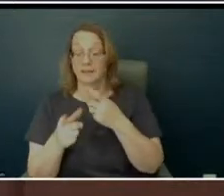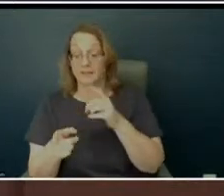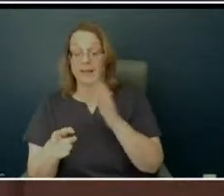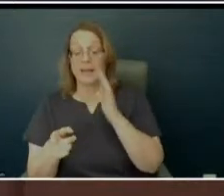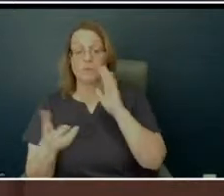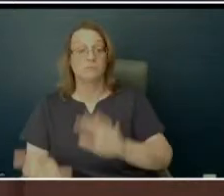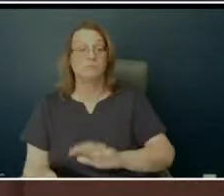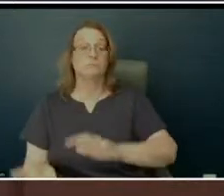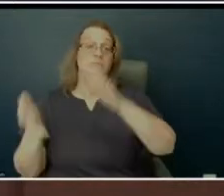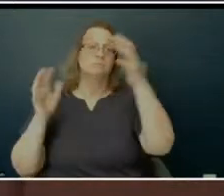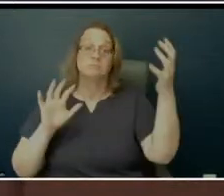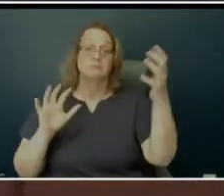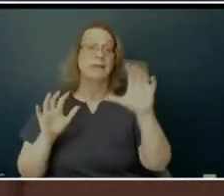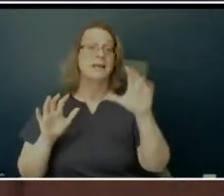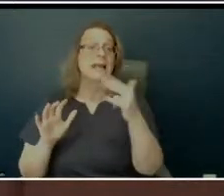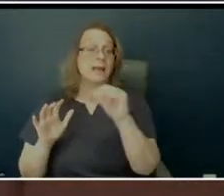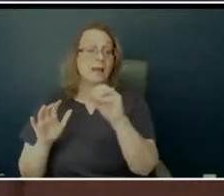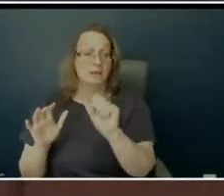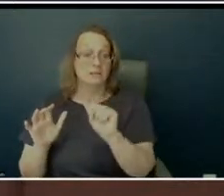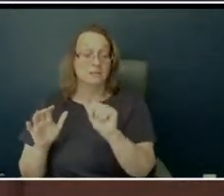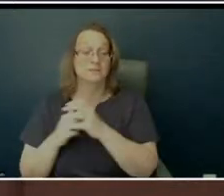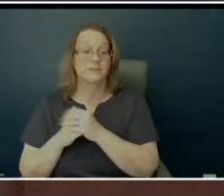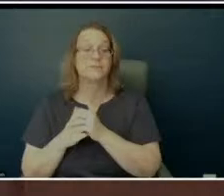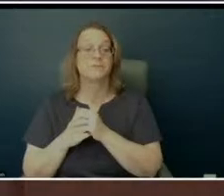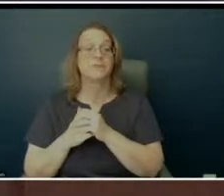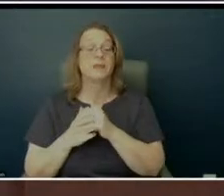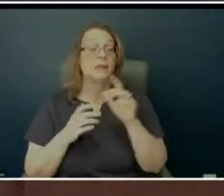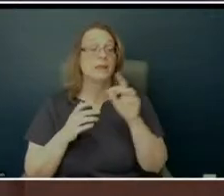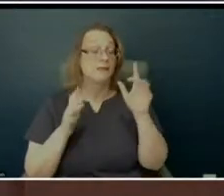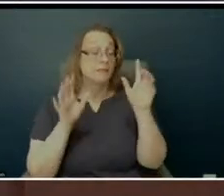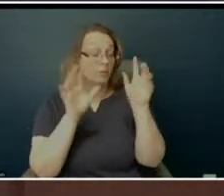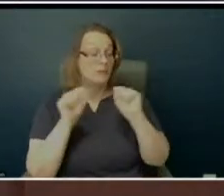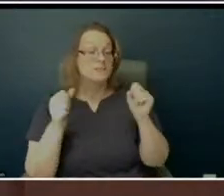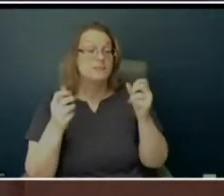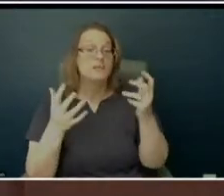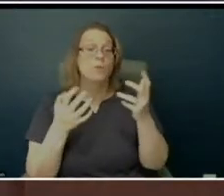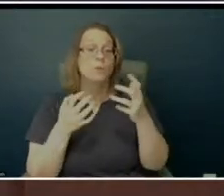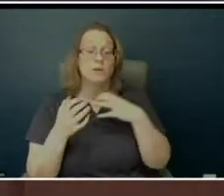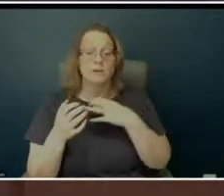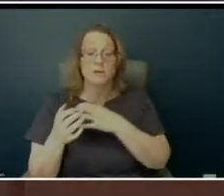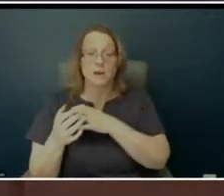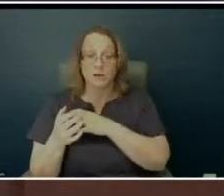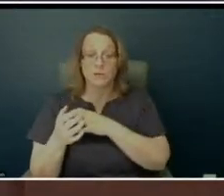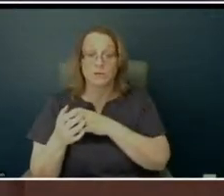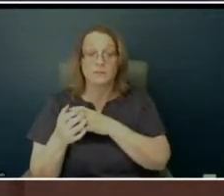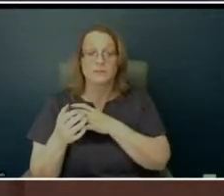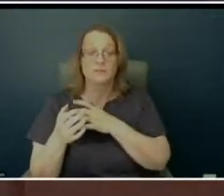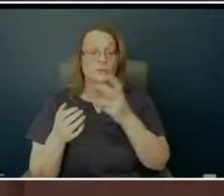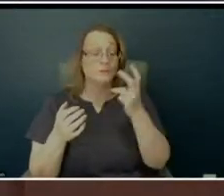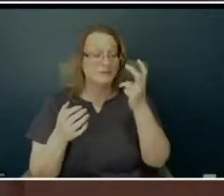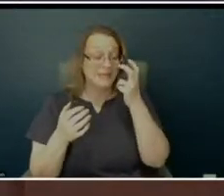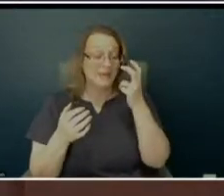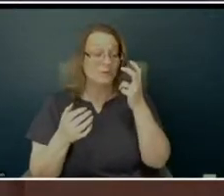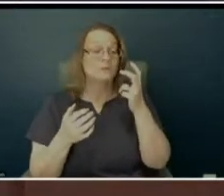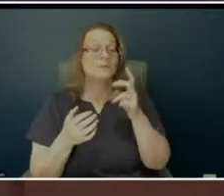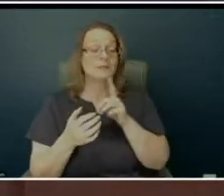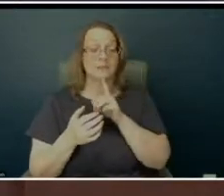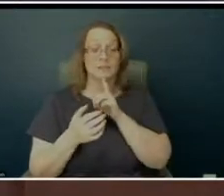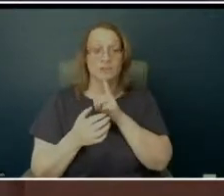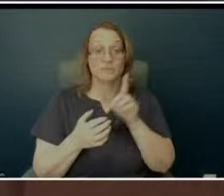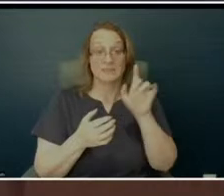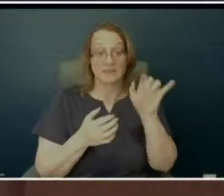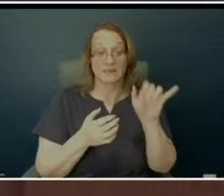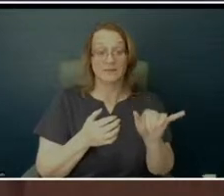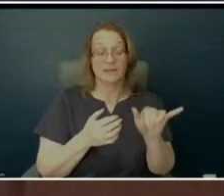president wanted the department to sow doubt in the legitimacy of the election, to empower his followers and members of Congress to take